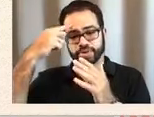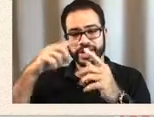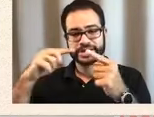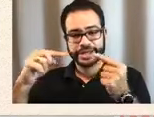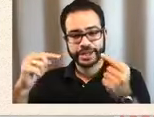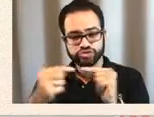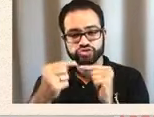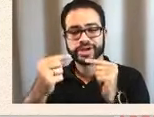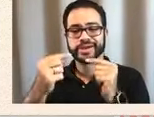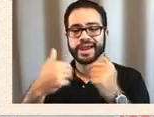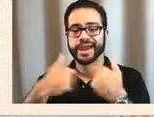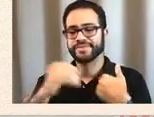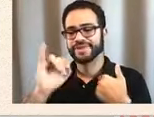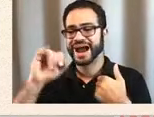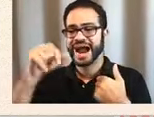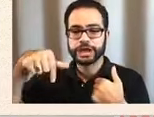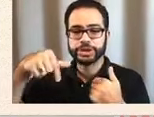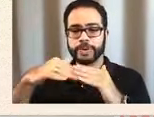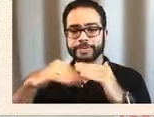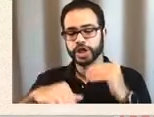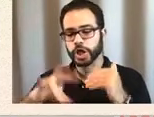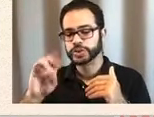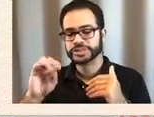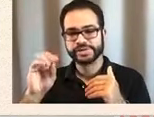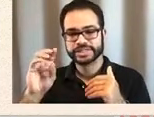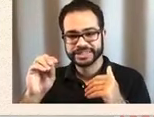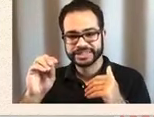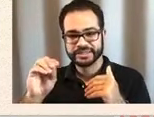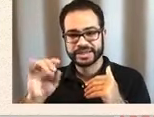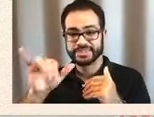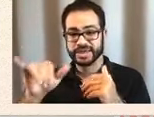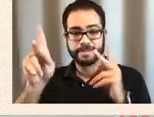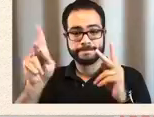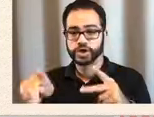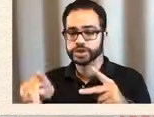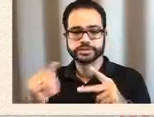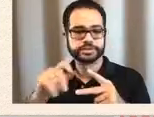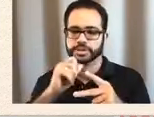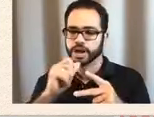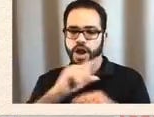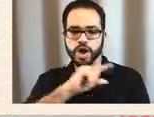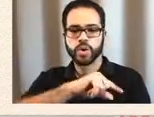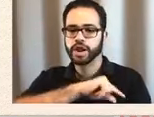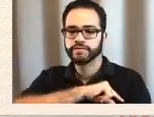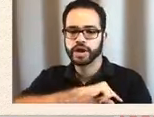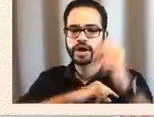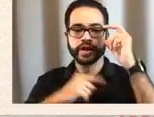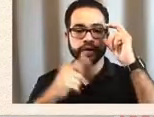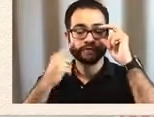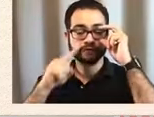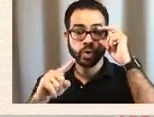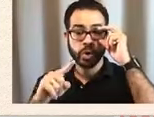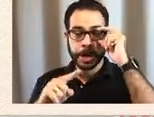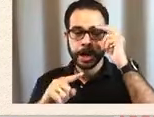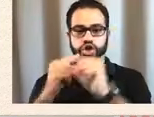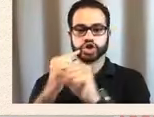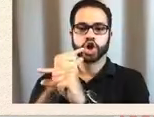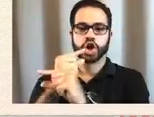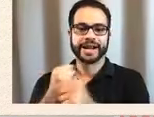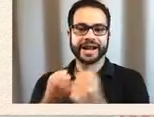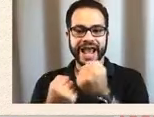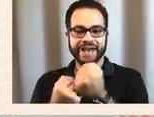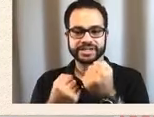below 70, that person is not going to qualify for guardian advocacy if they now need a